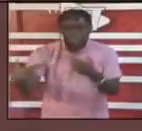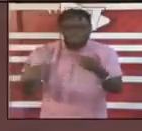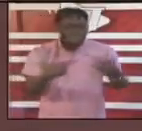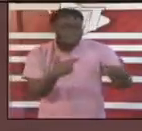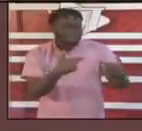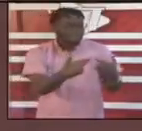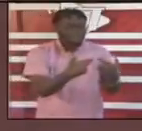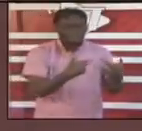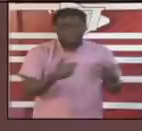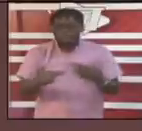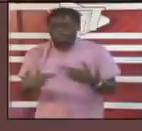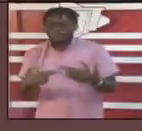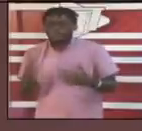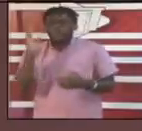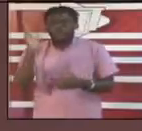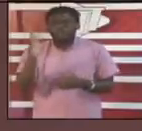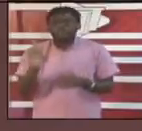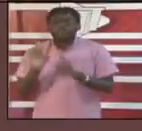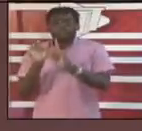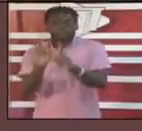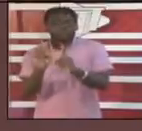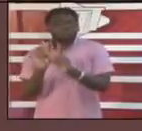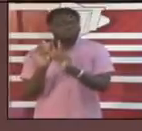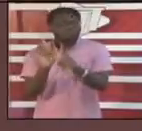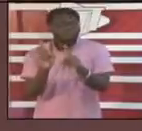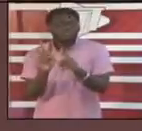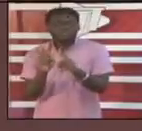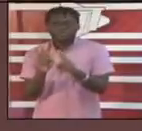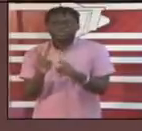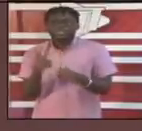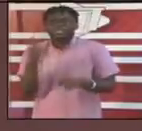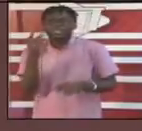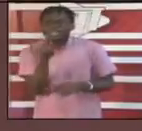be visible, and have a voice.